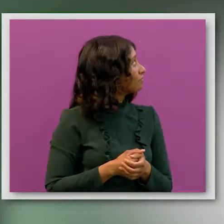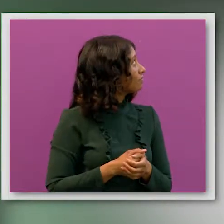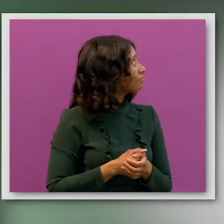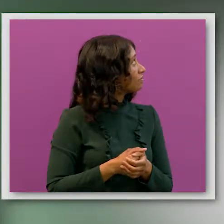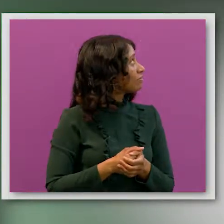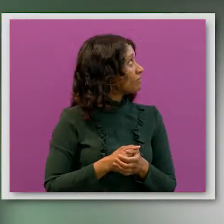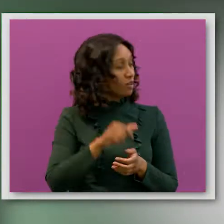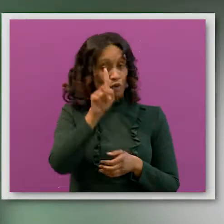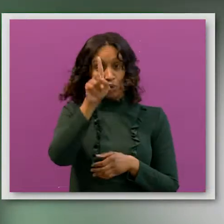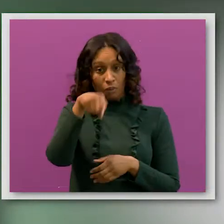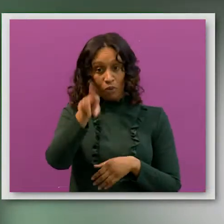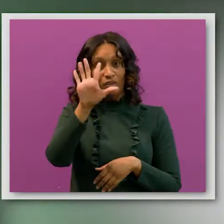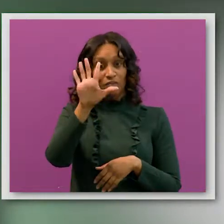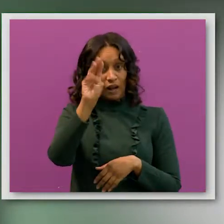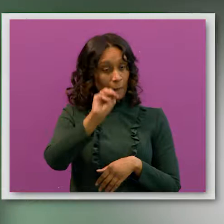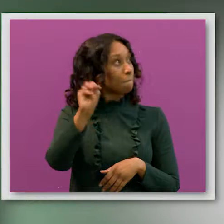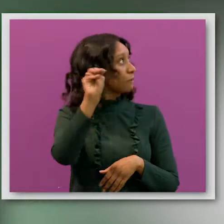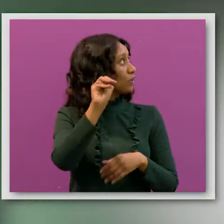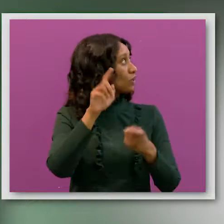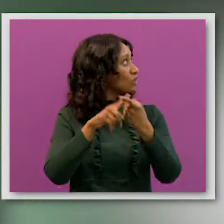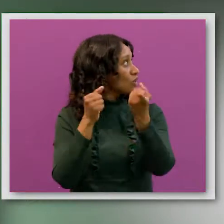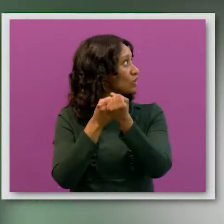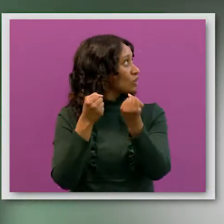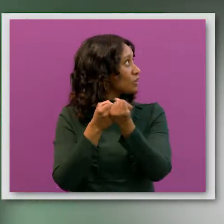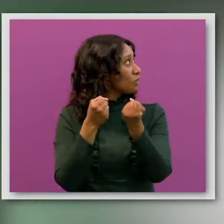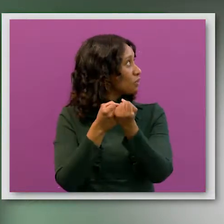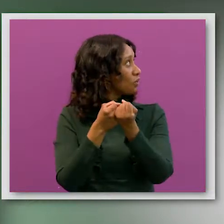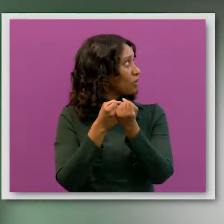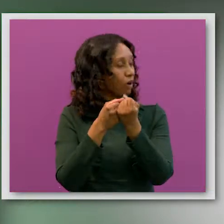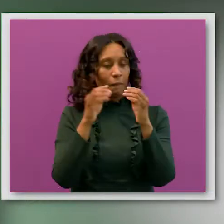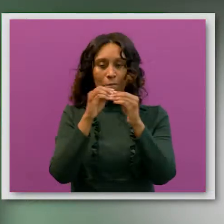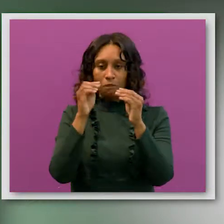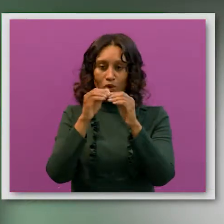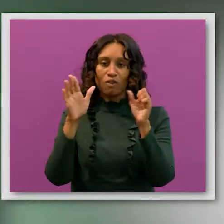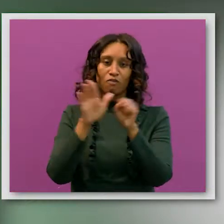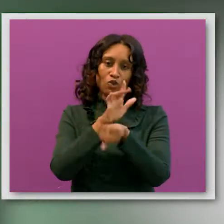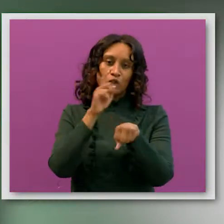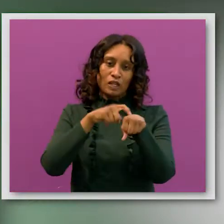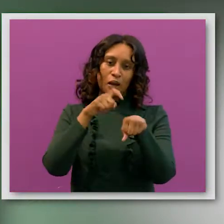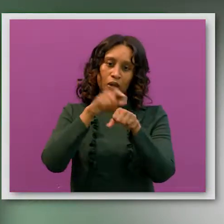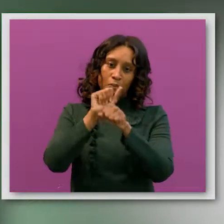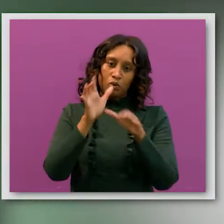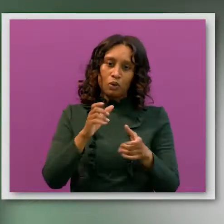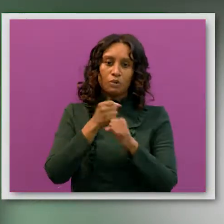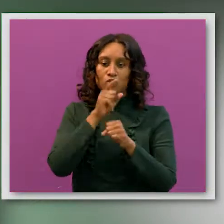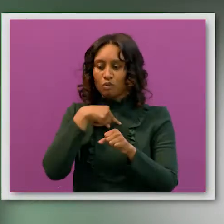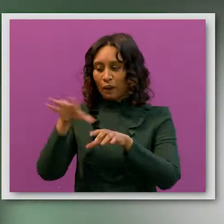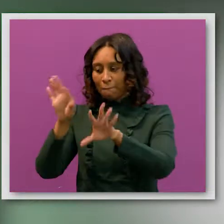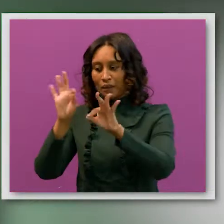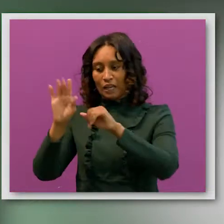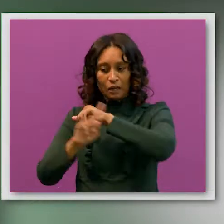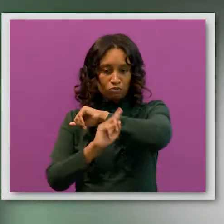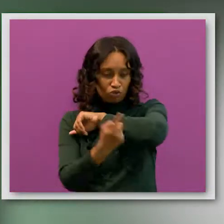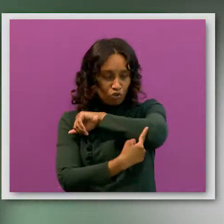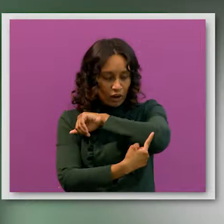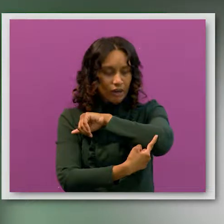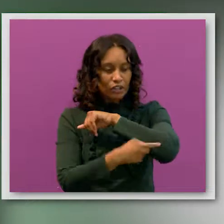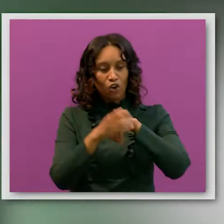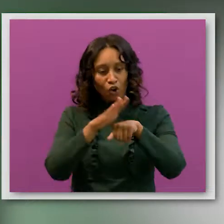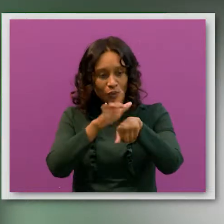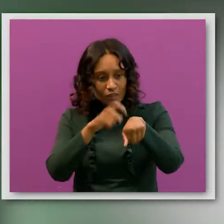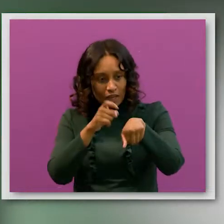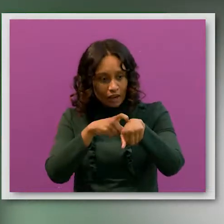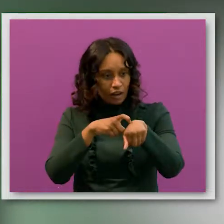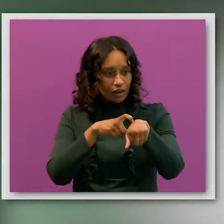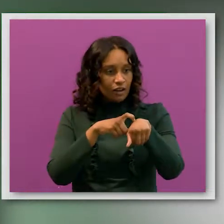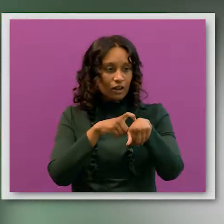And $1.5 million to support additional staff in our waste collection division to make sure we pick up trash consistently on time